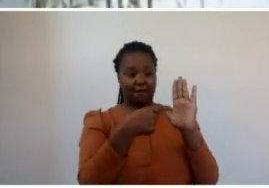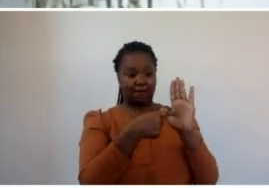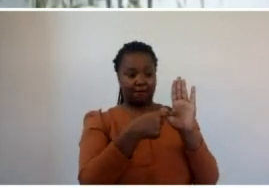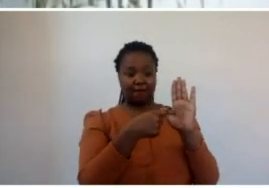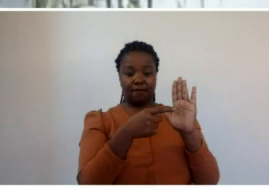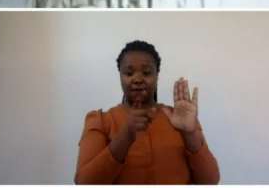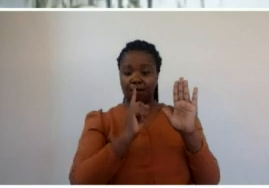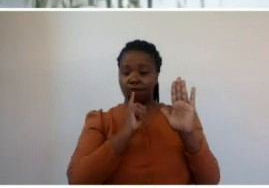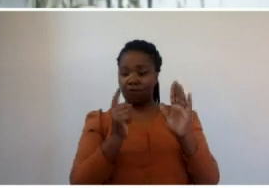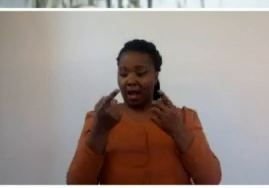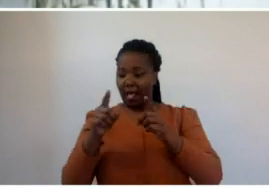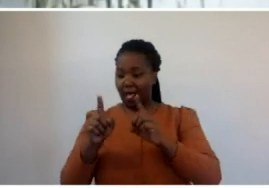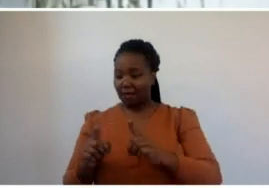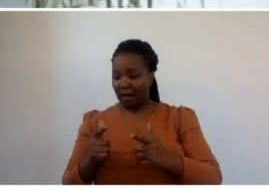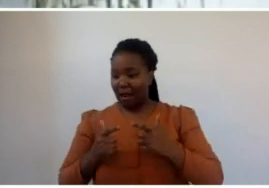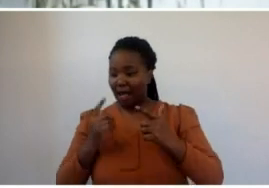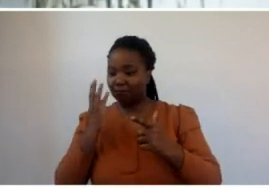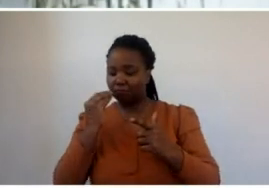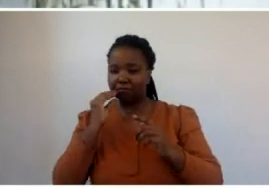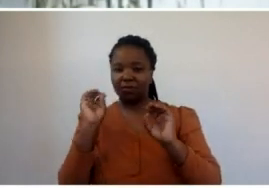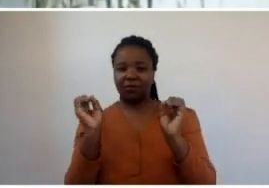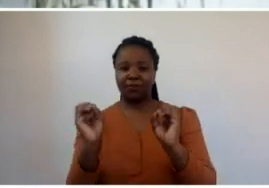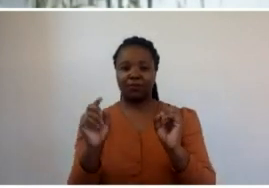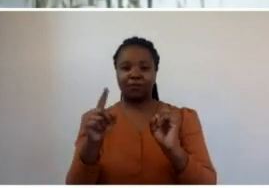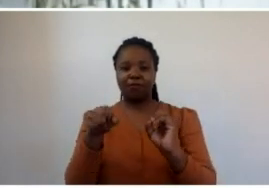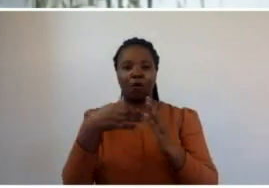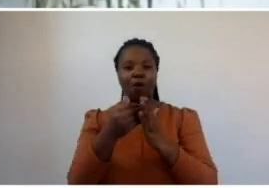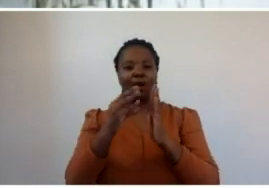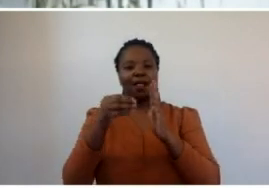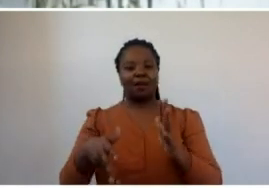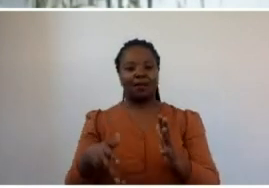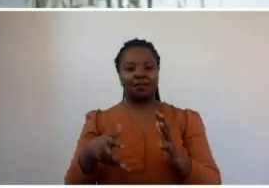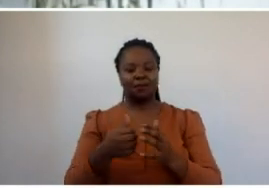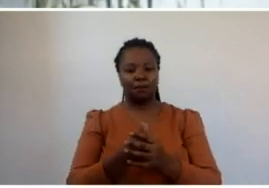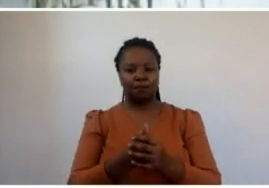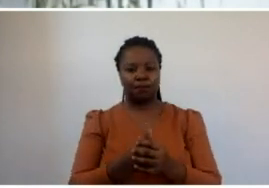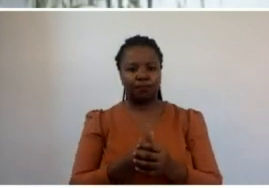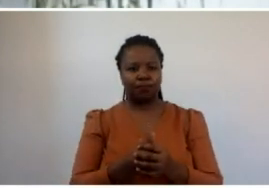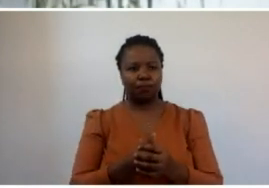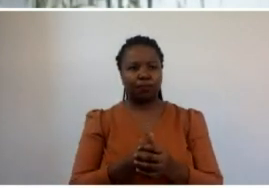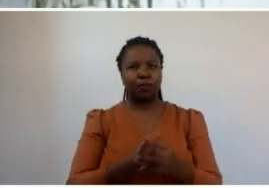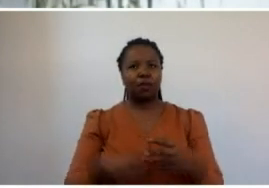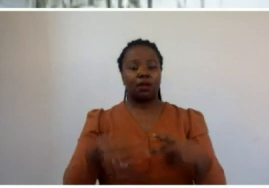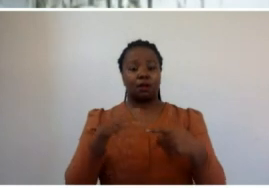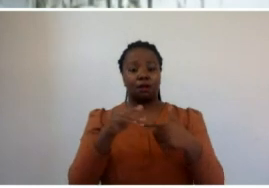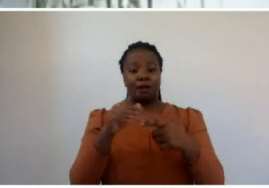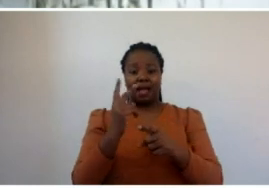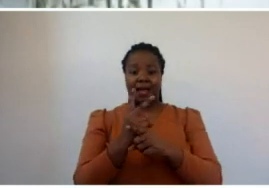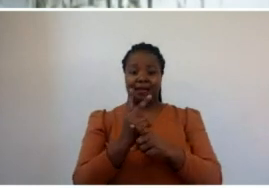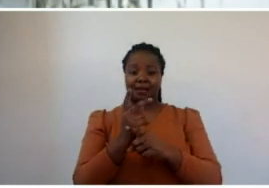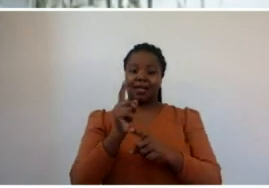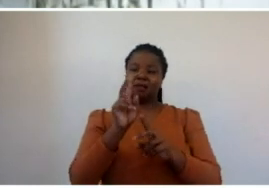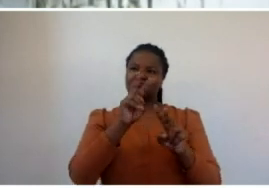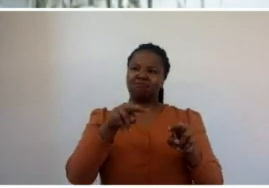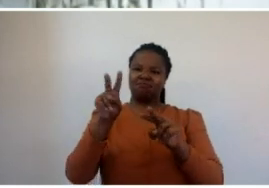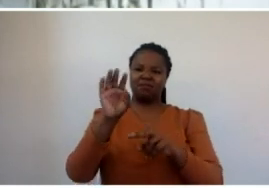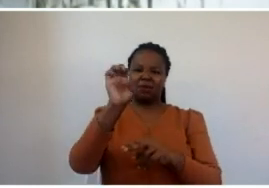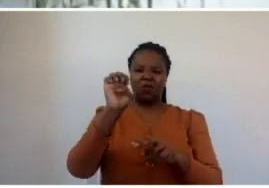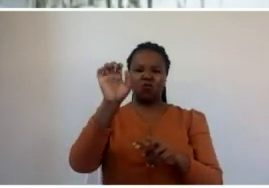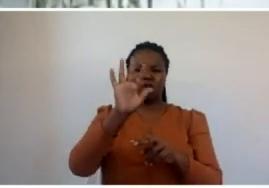improvements for learners. I mean, again, going back to Europe where we work,